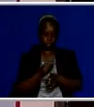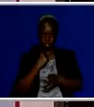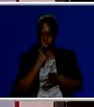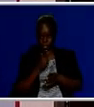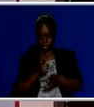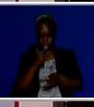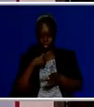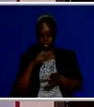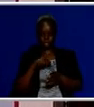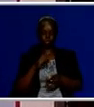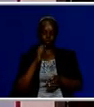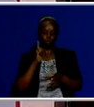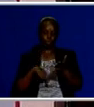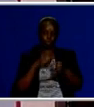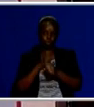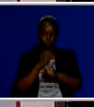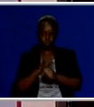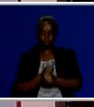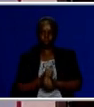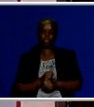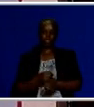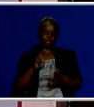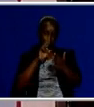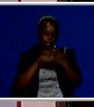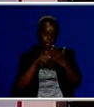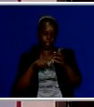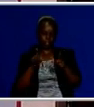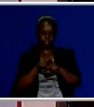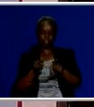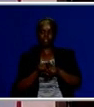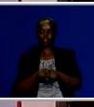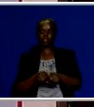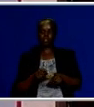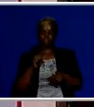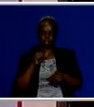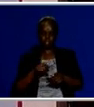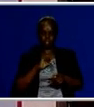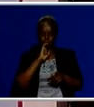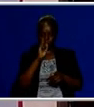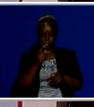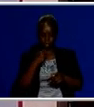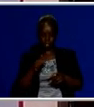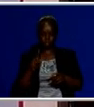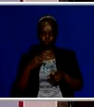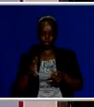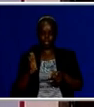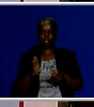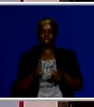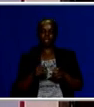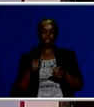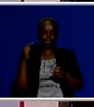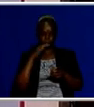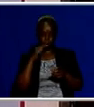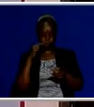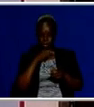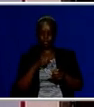what to do. I'll read the song first. This is the way I brush my teeth,